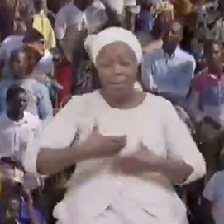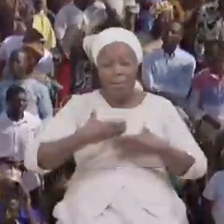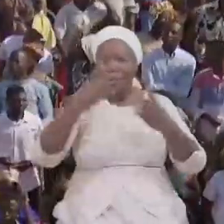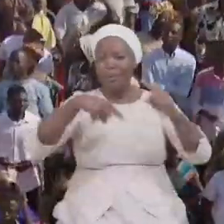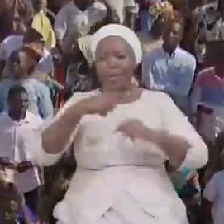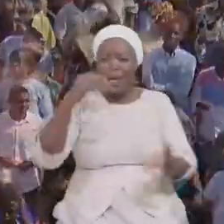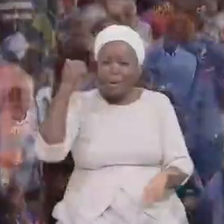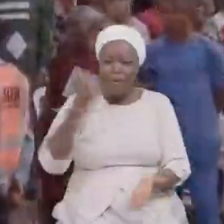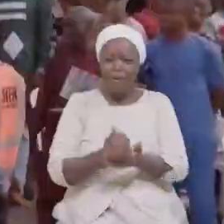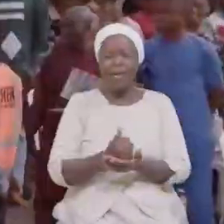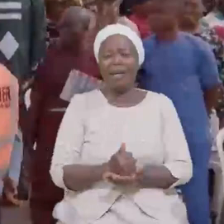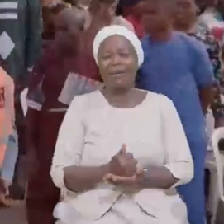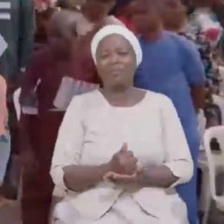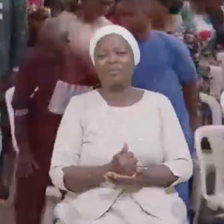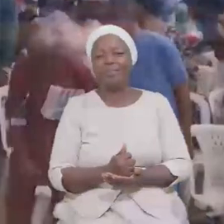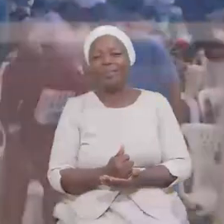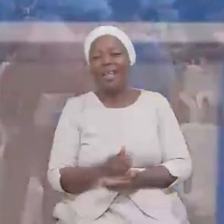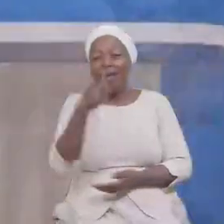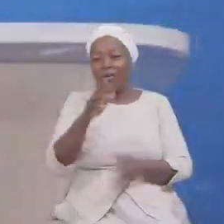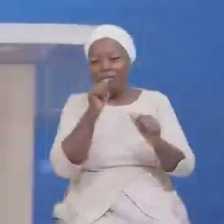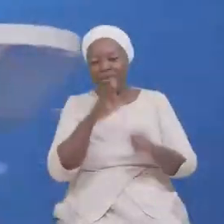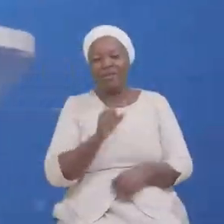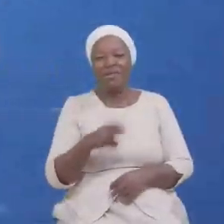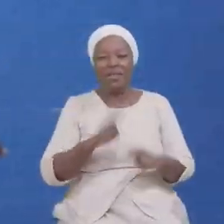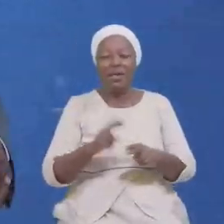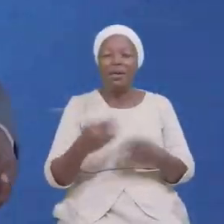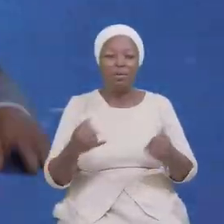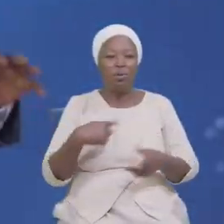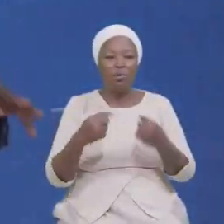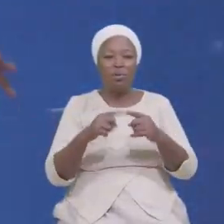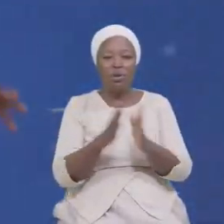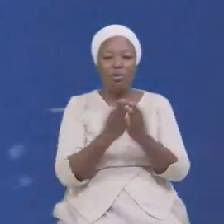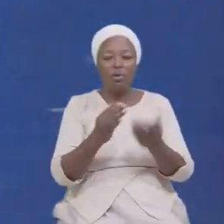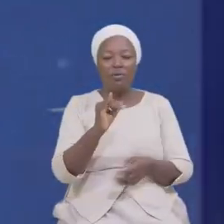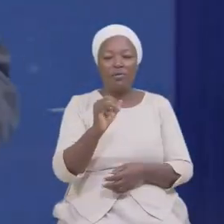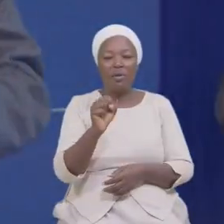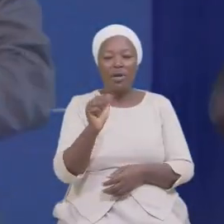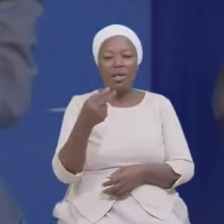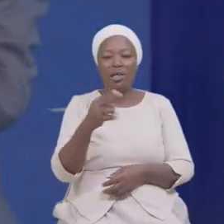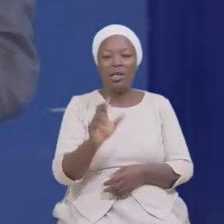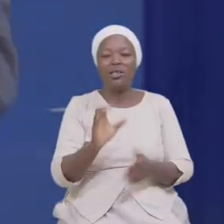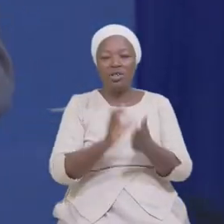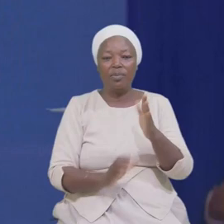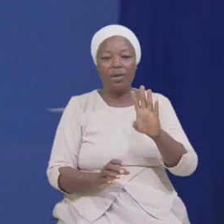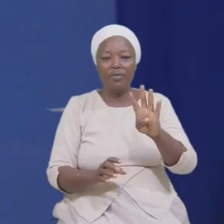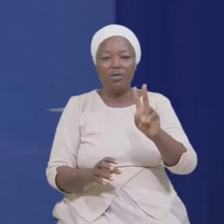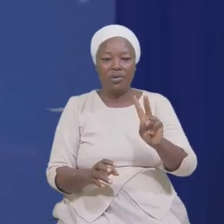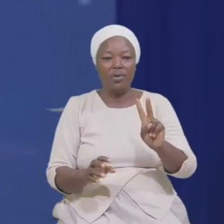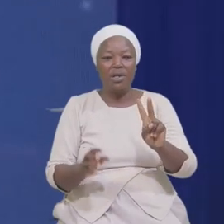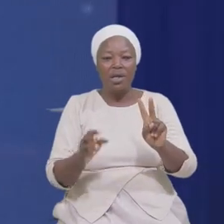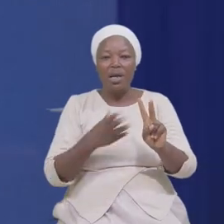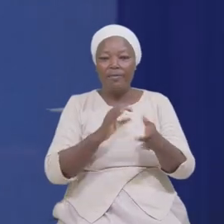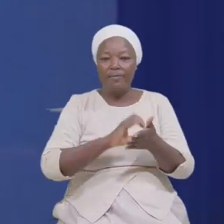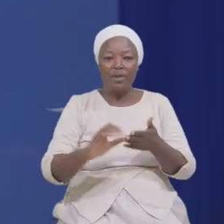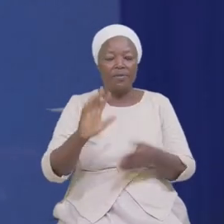Amen. God bless you. You can see now we're coming to Isaiah chapter 42. And I'm reading to you from verse